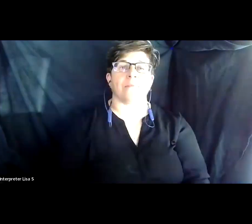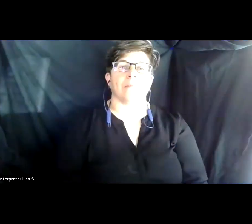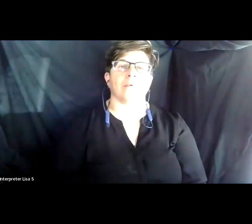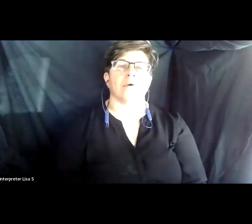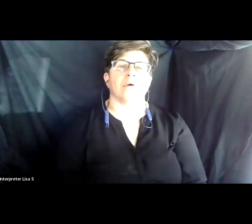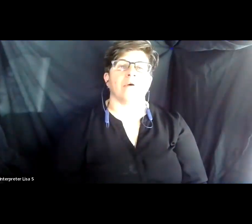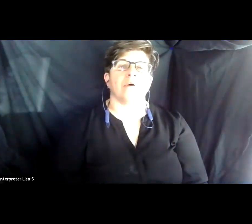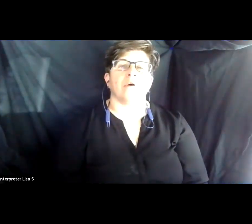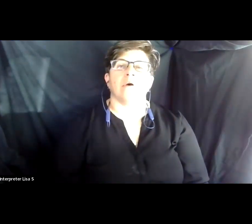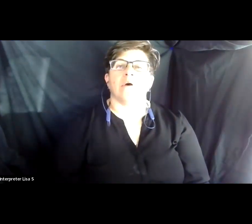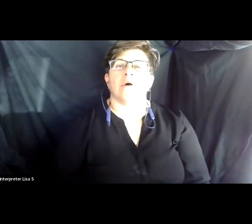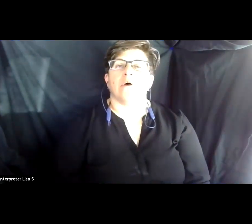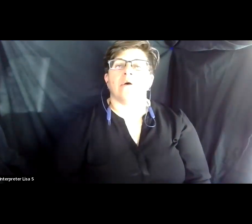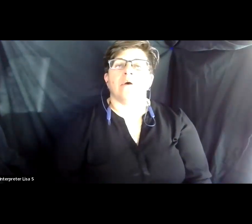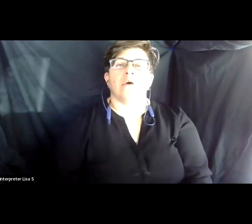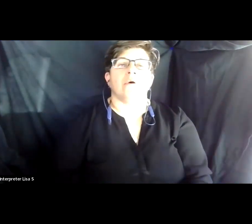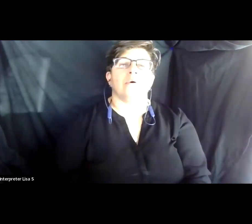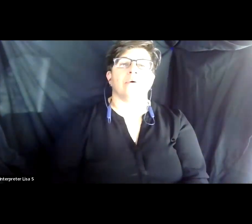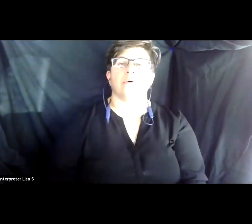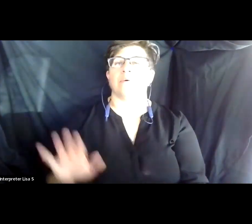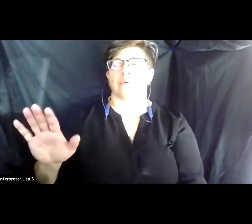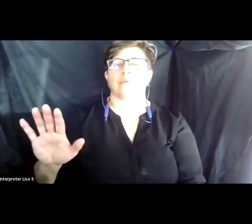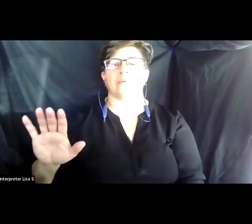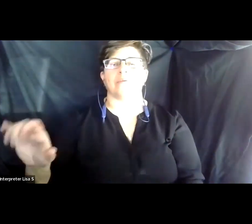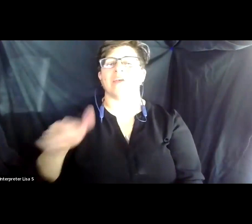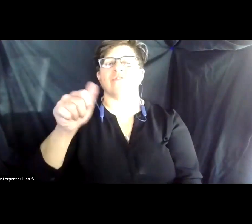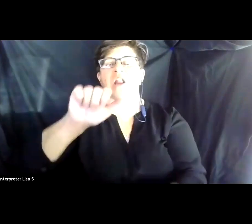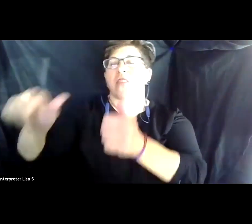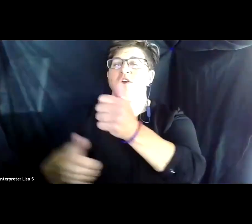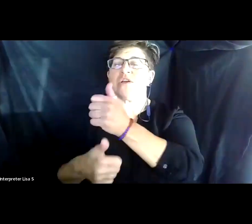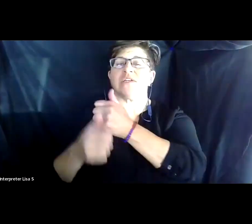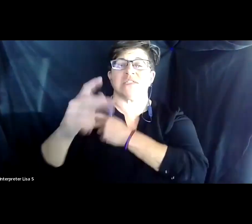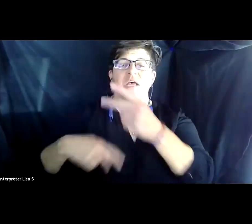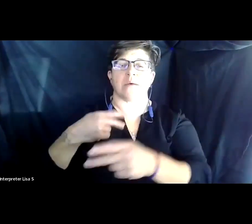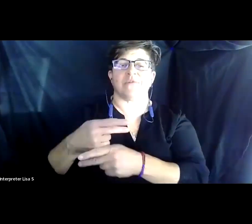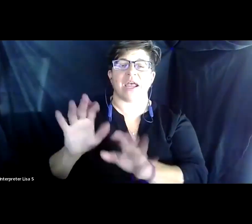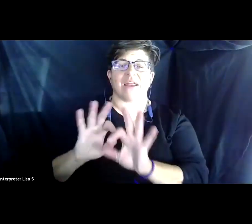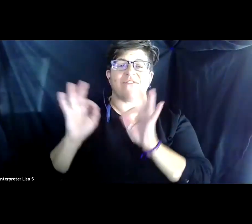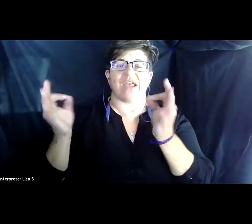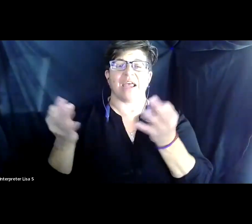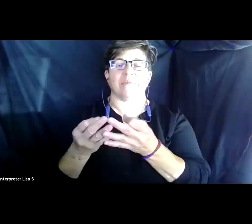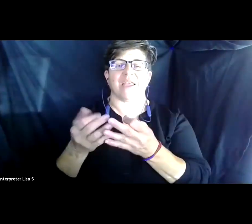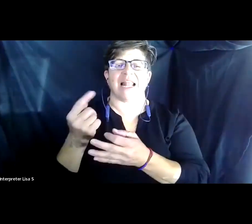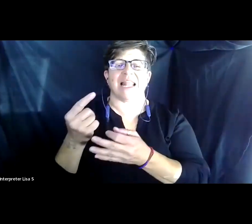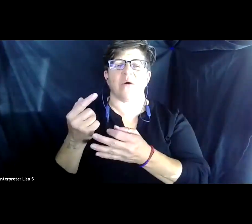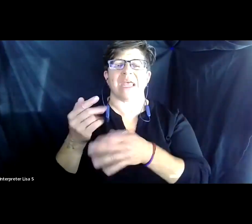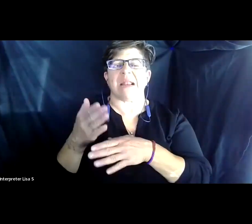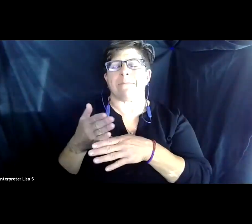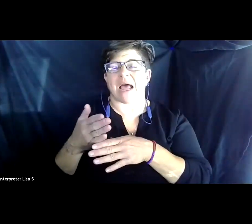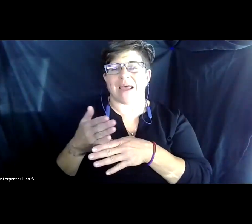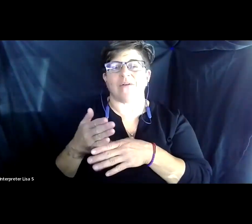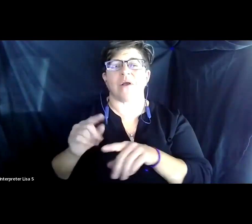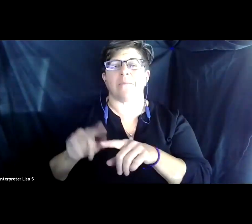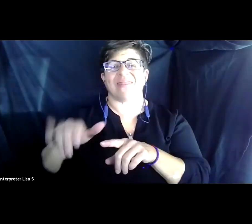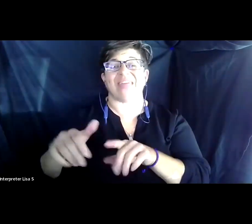There's a very rare subtype of familial foverotinoschisis, which is a bit milder, but even that